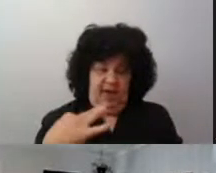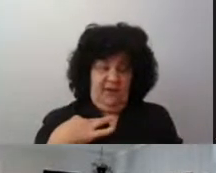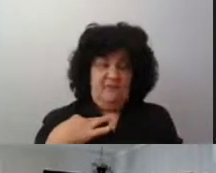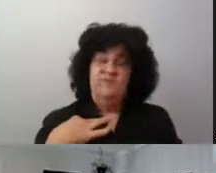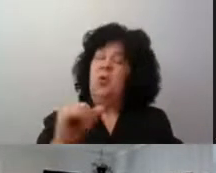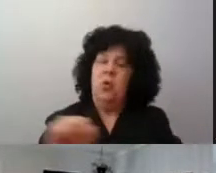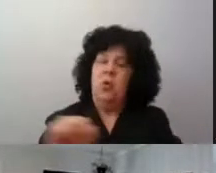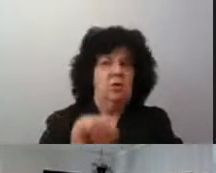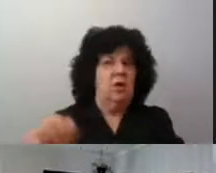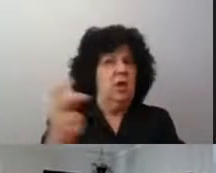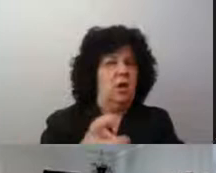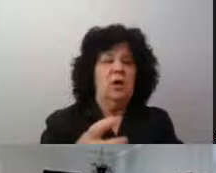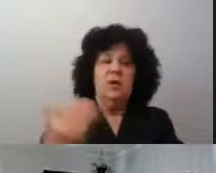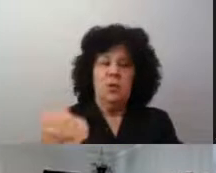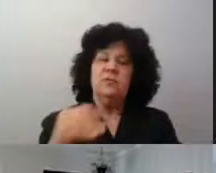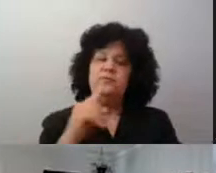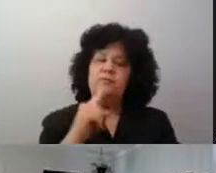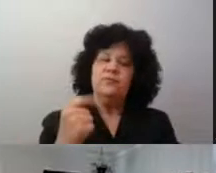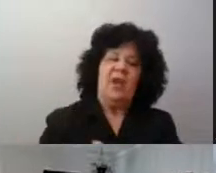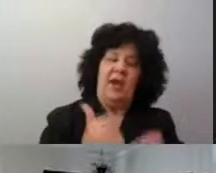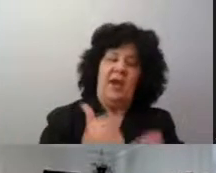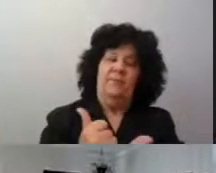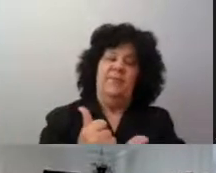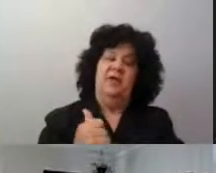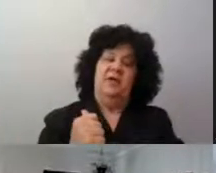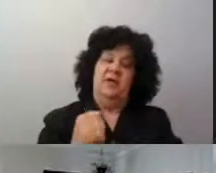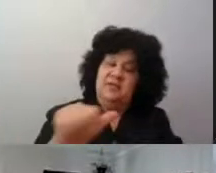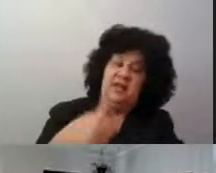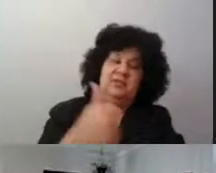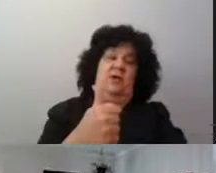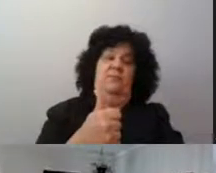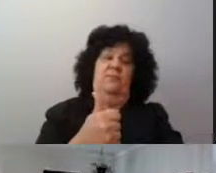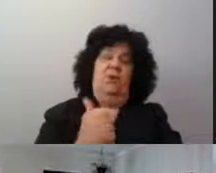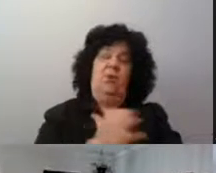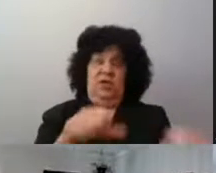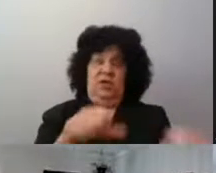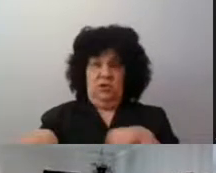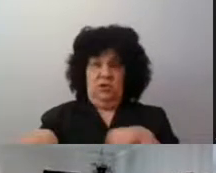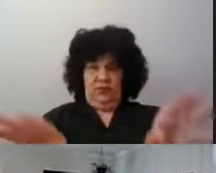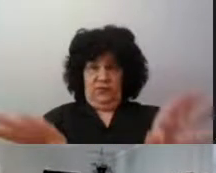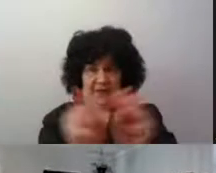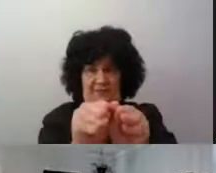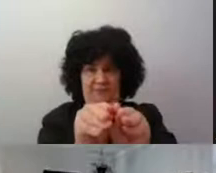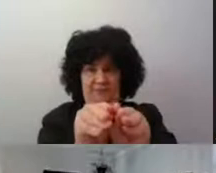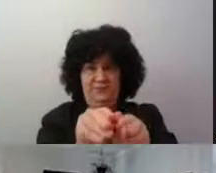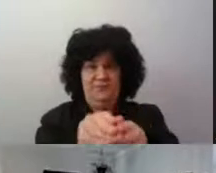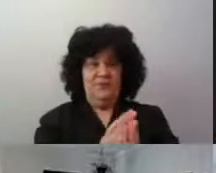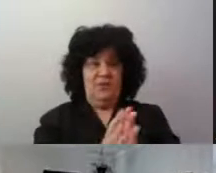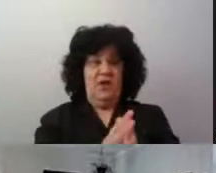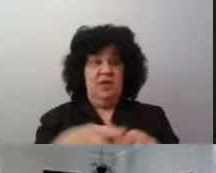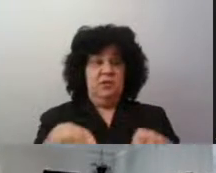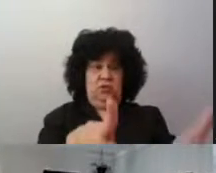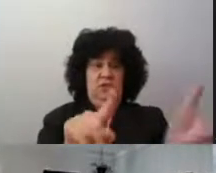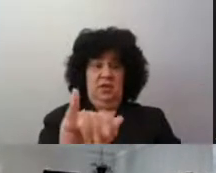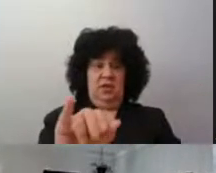hard in helping get us set up so that we can conduct this meeting. At our inaugural meeting